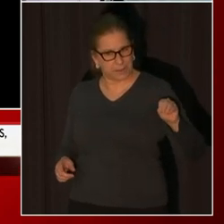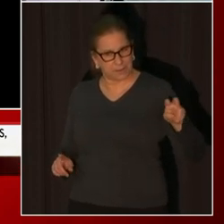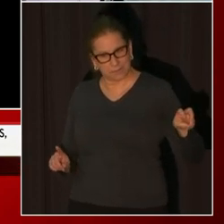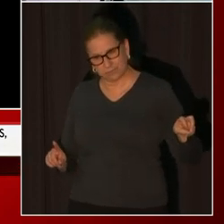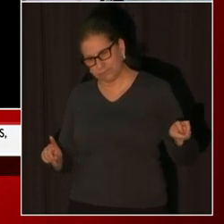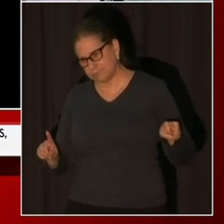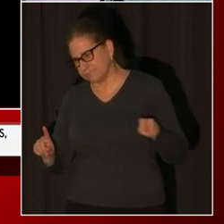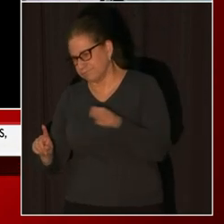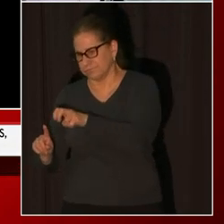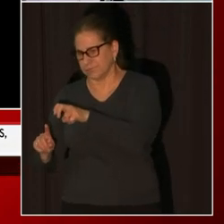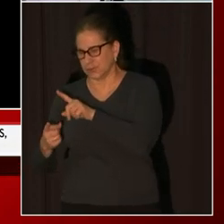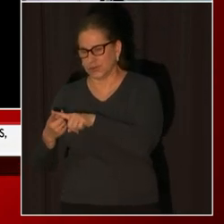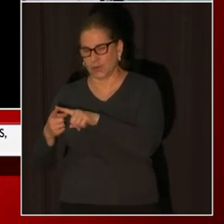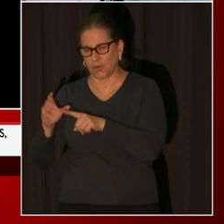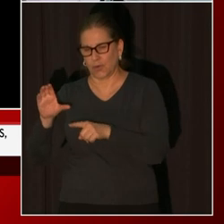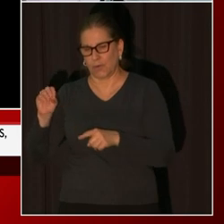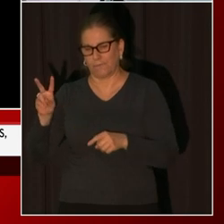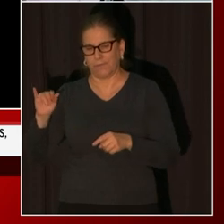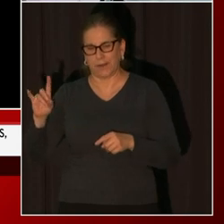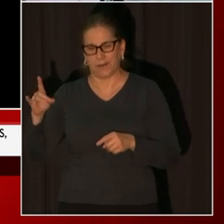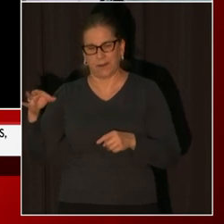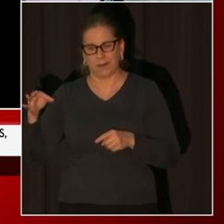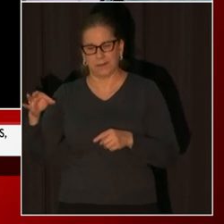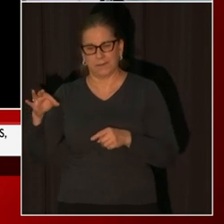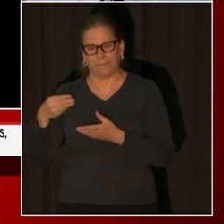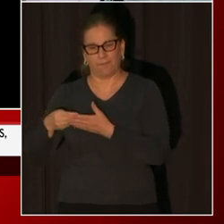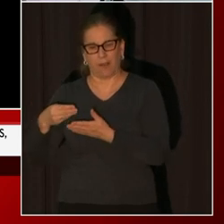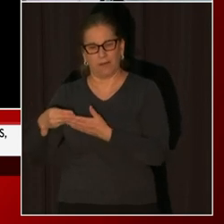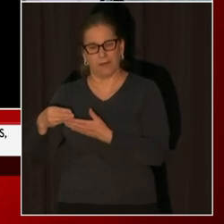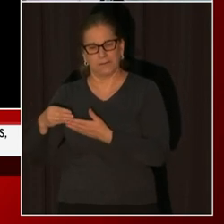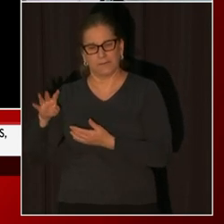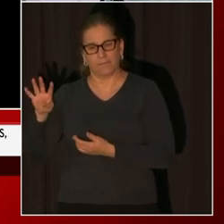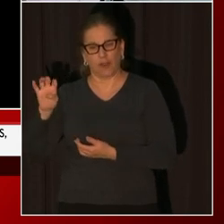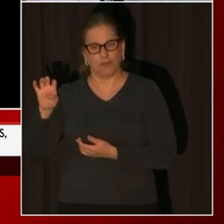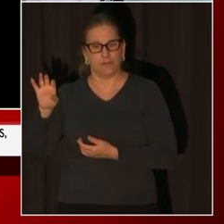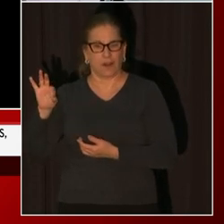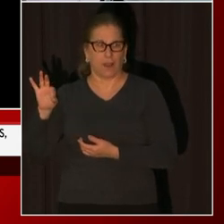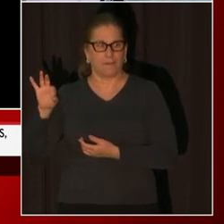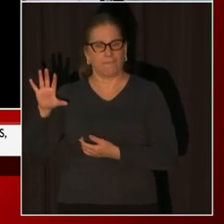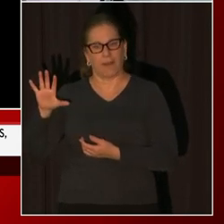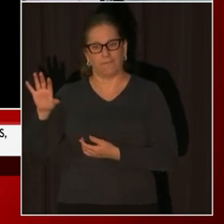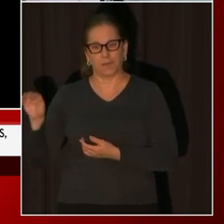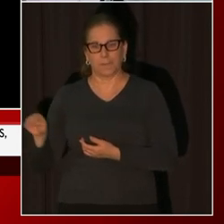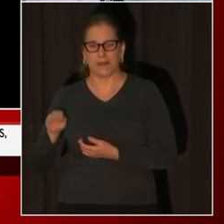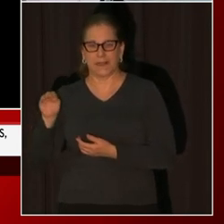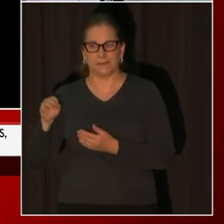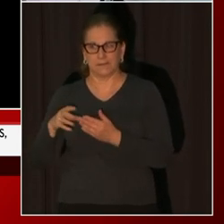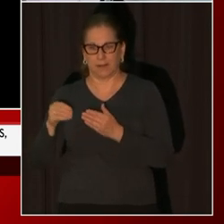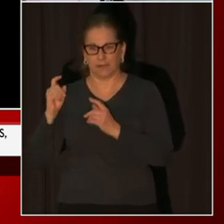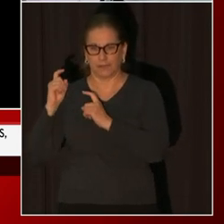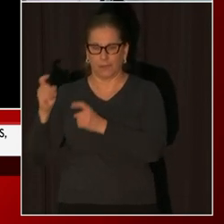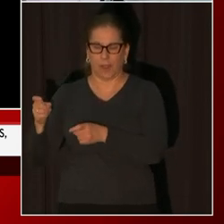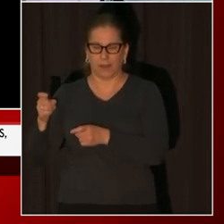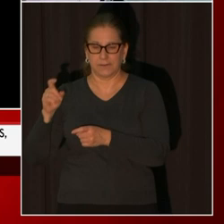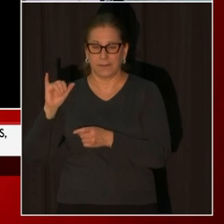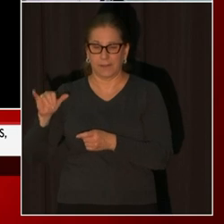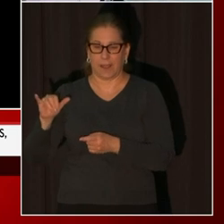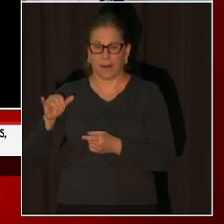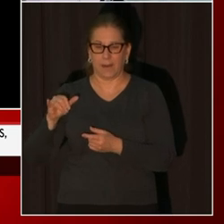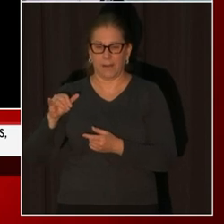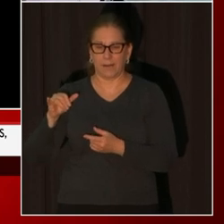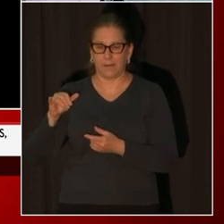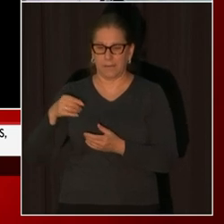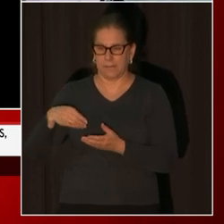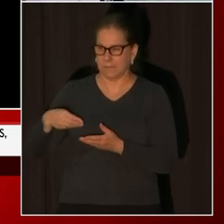is the $495 million grant, which represents a partial payment to the district for the money that we should receive for